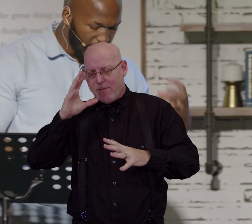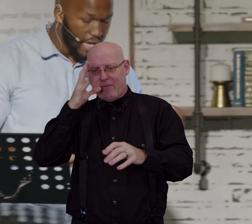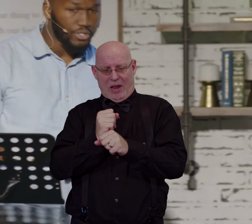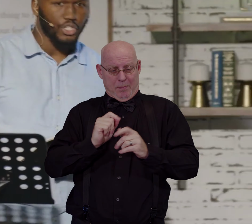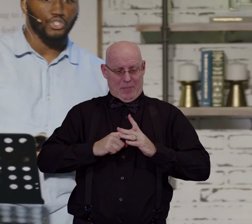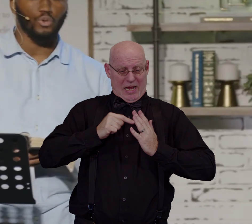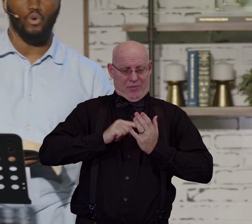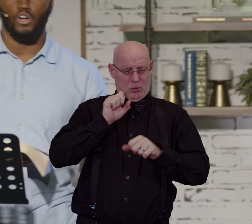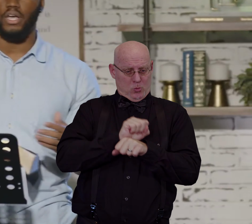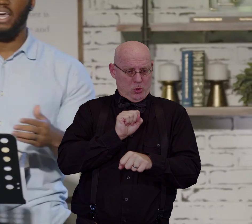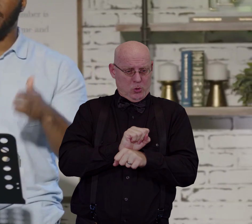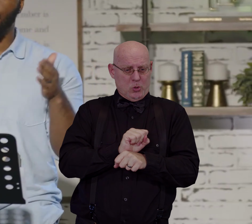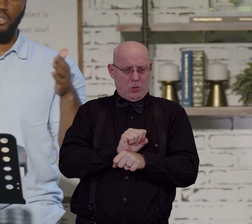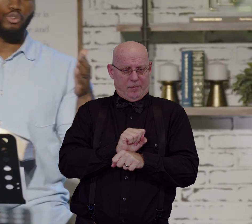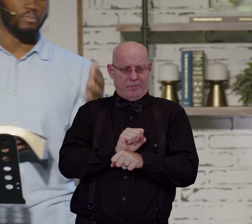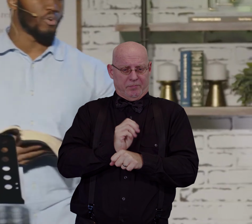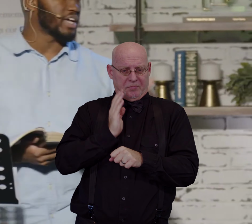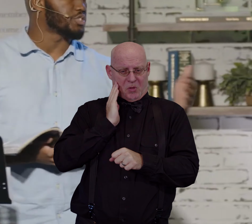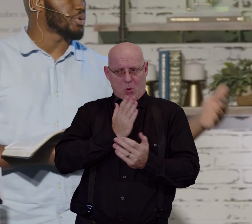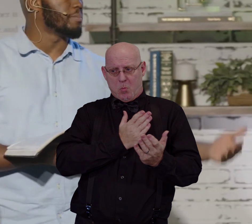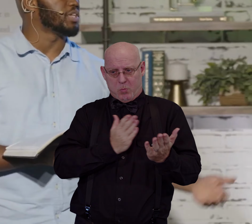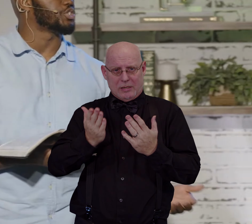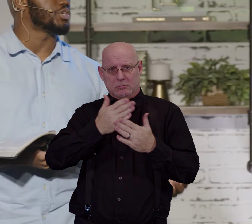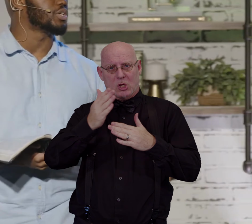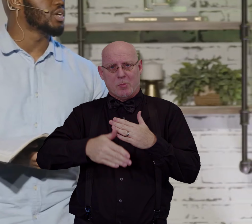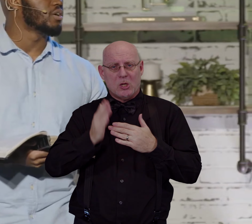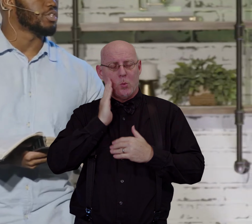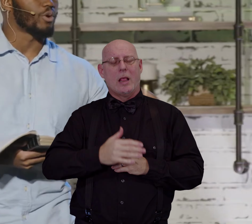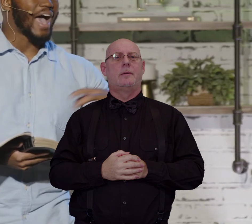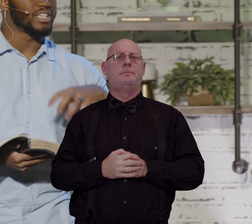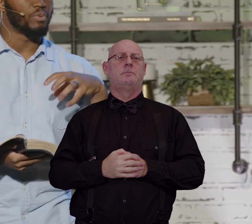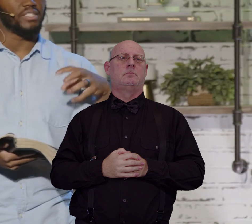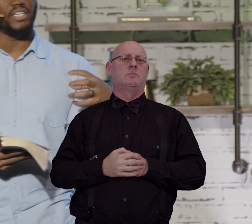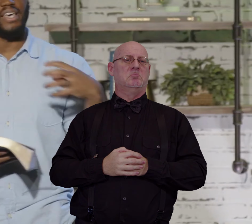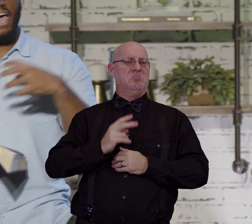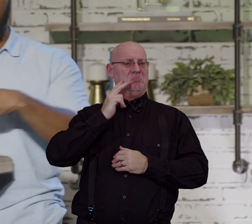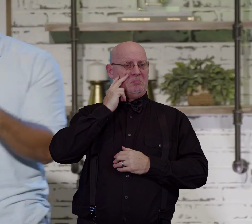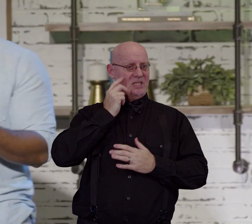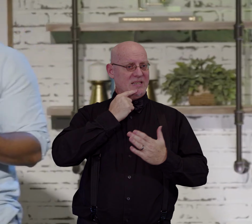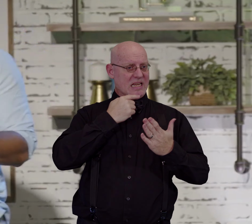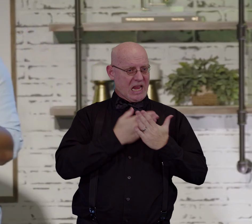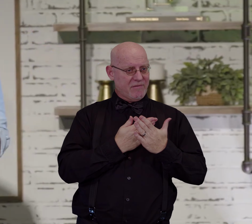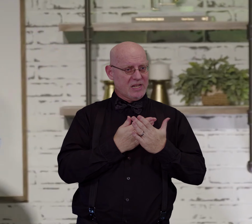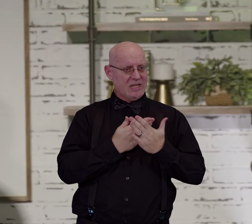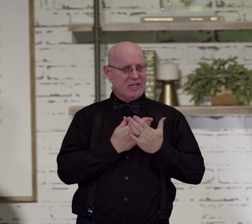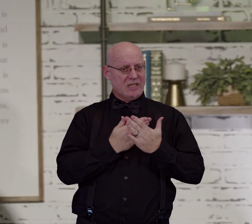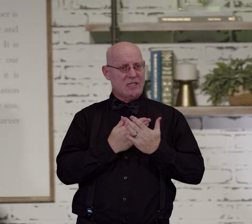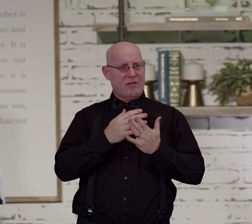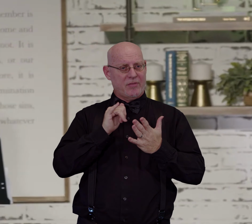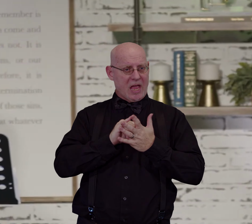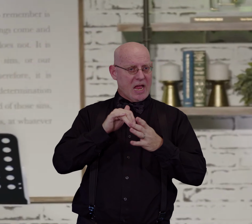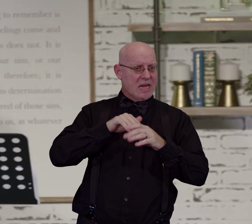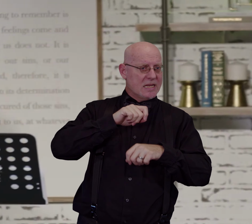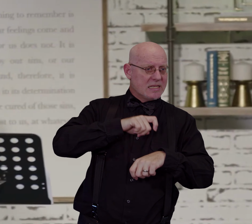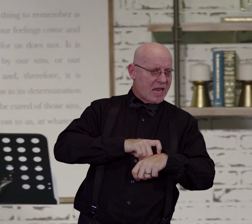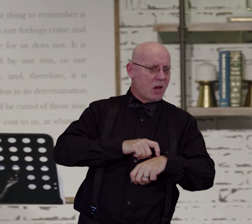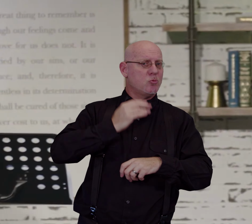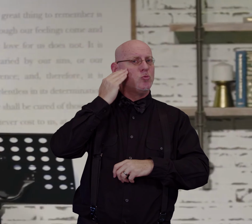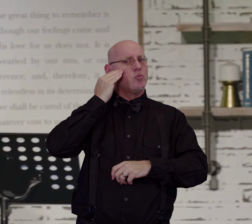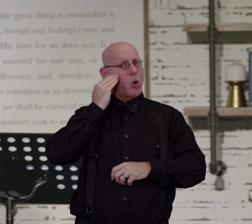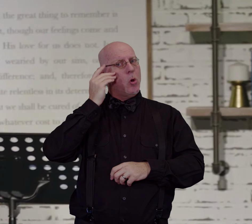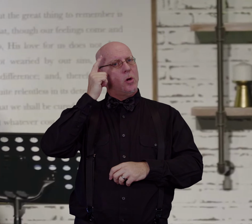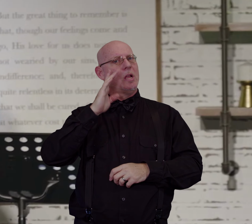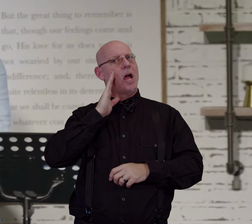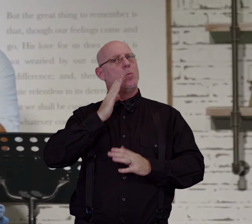when he begins this good work, he's going to bring it to completion. And so as we can see evidences of it in time, we know